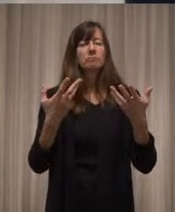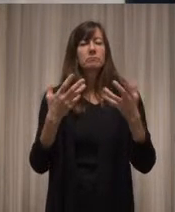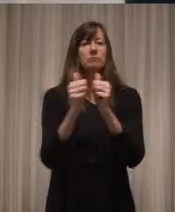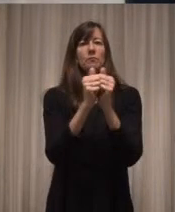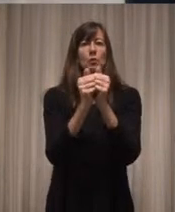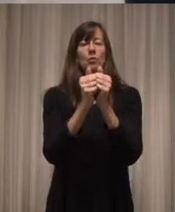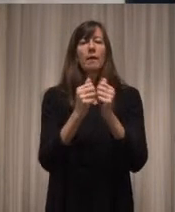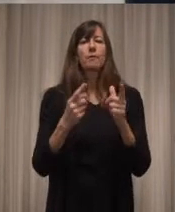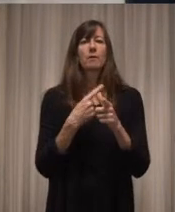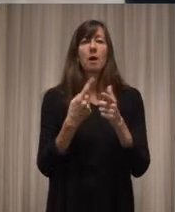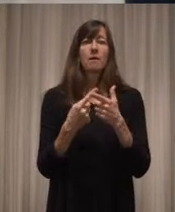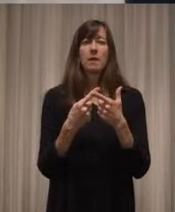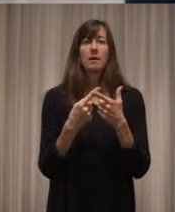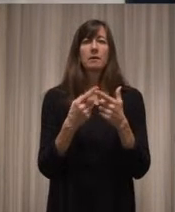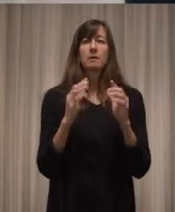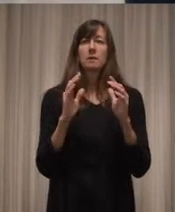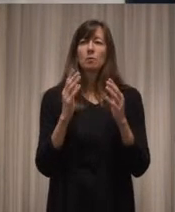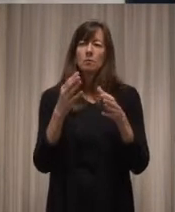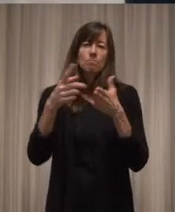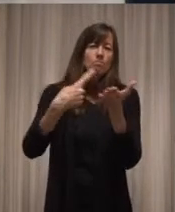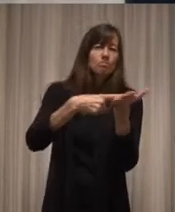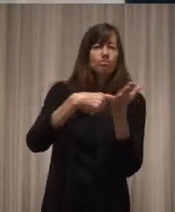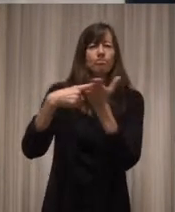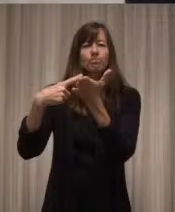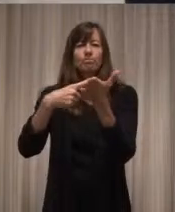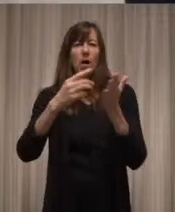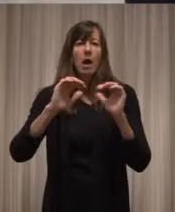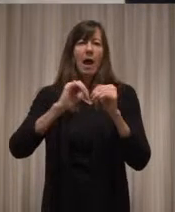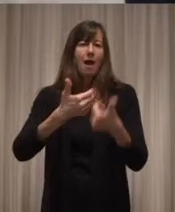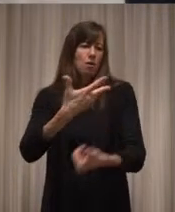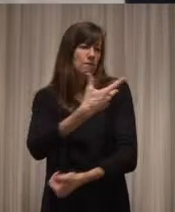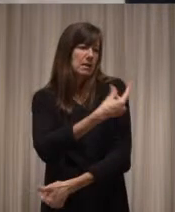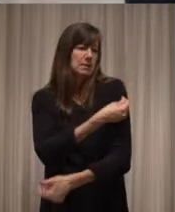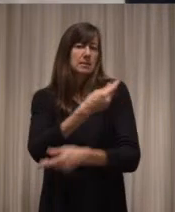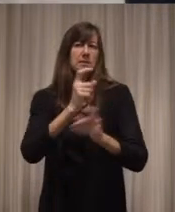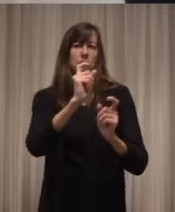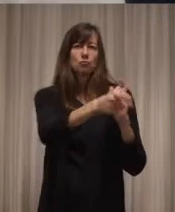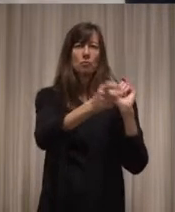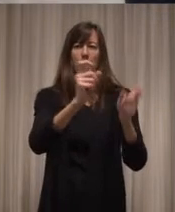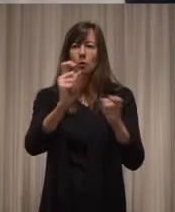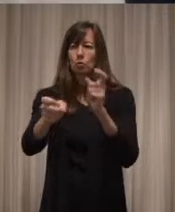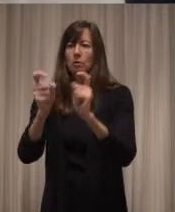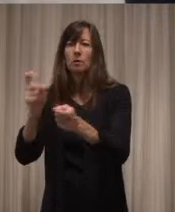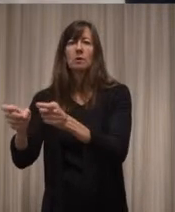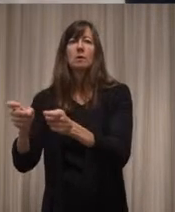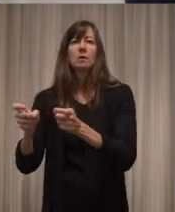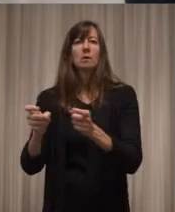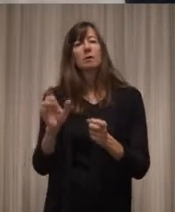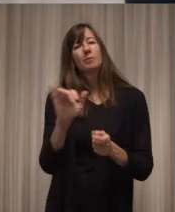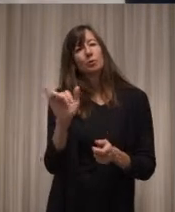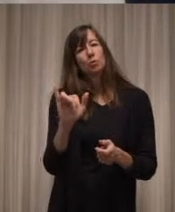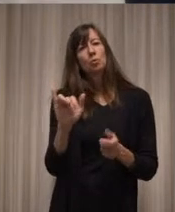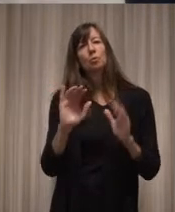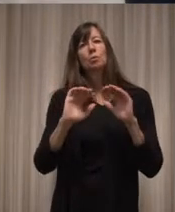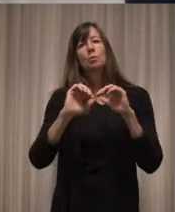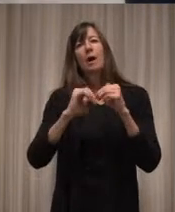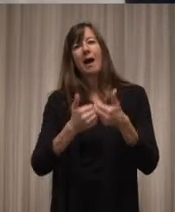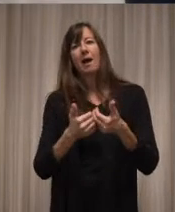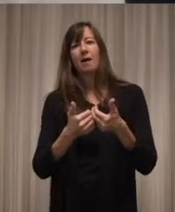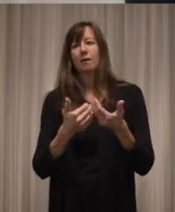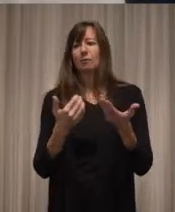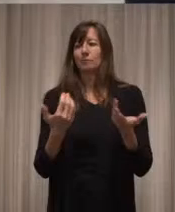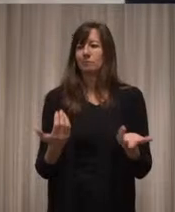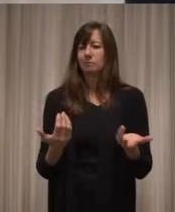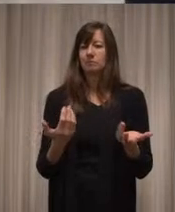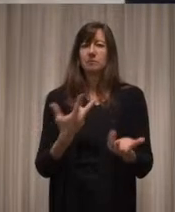vaccine will be distributed, but also scientific information about how it works to address any concerns about risk, we